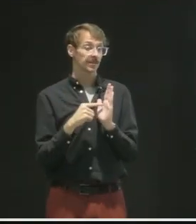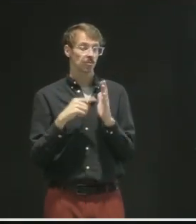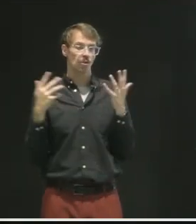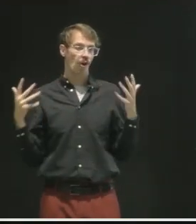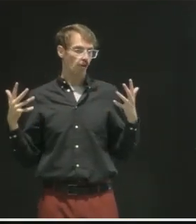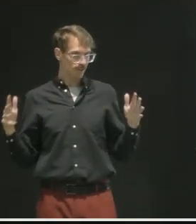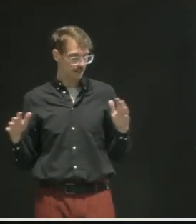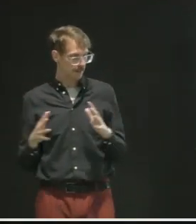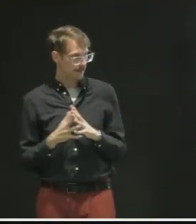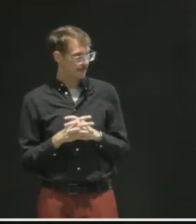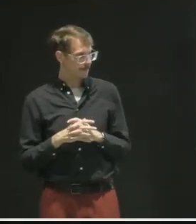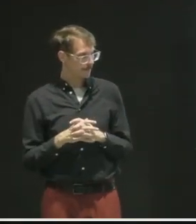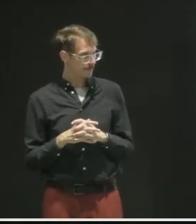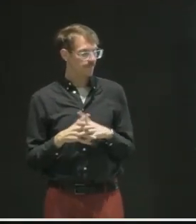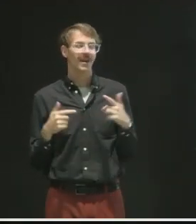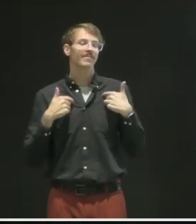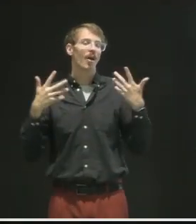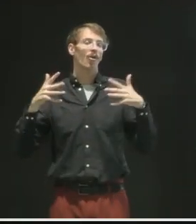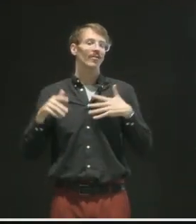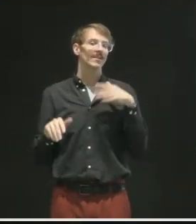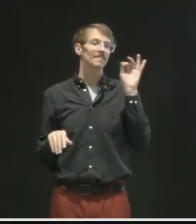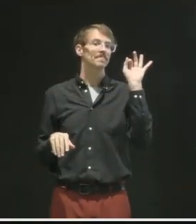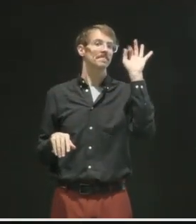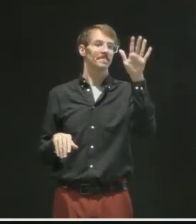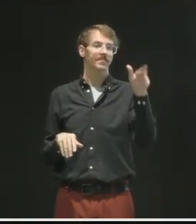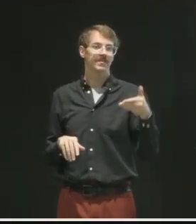already introduced that